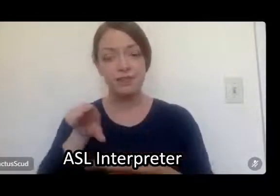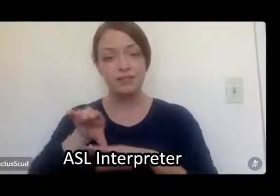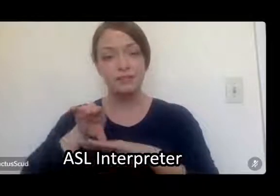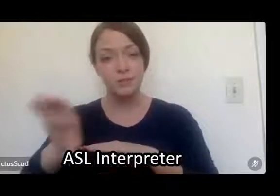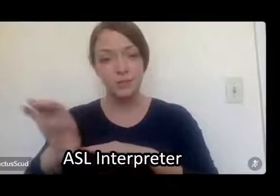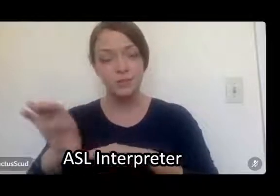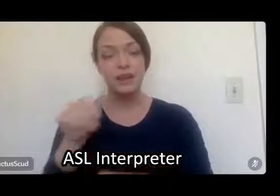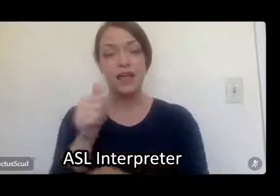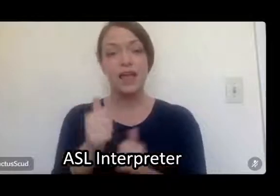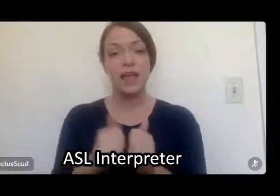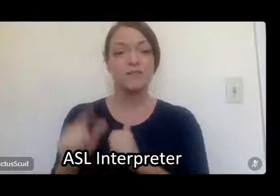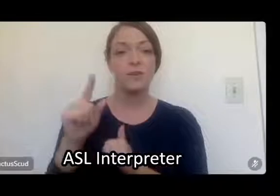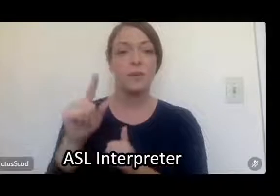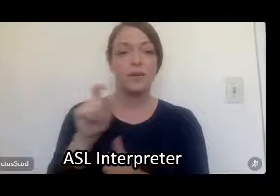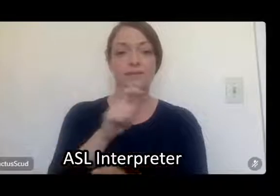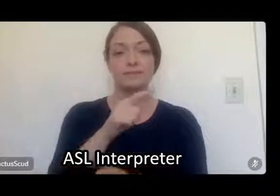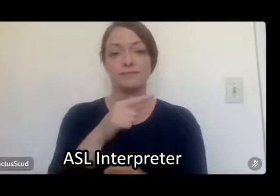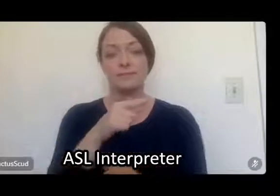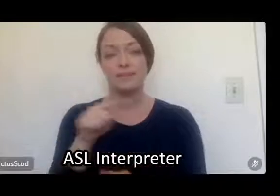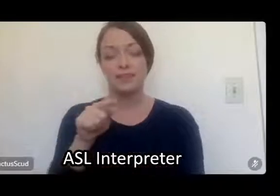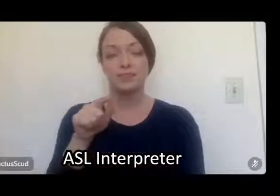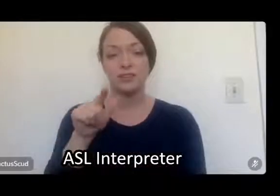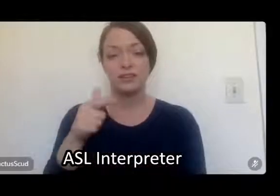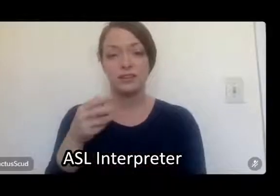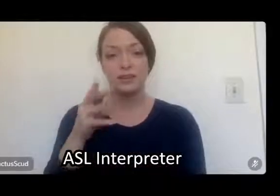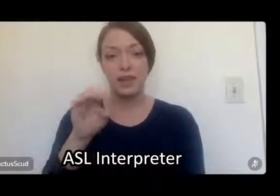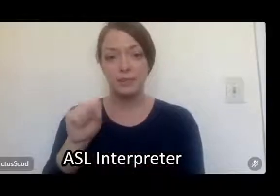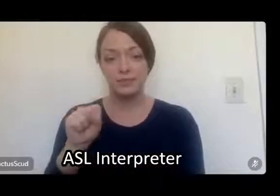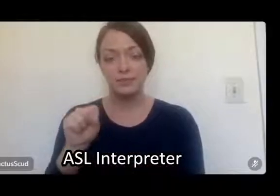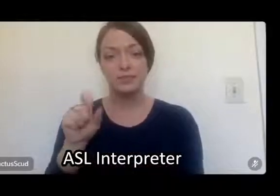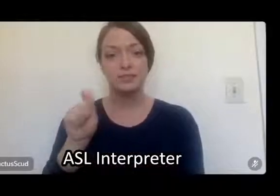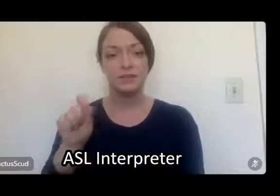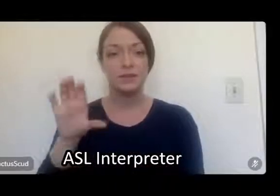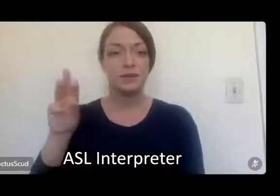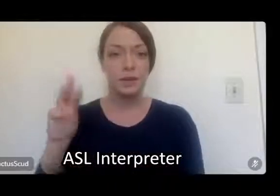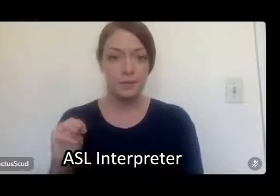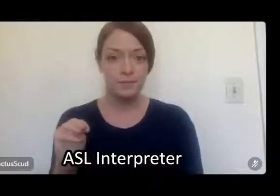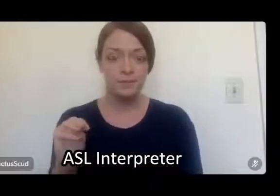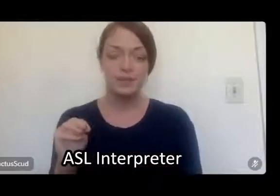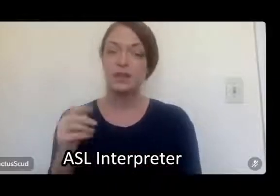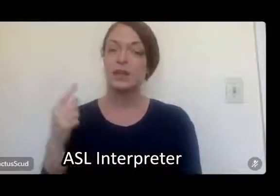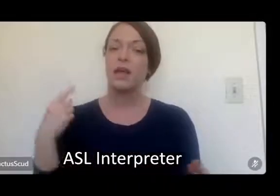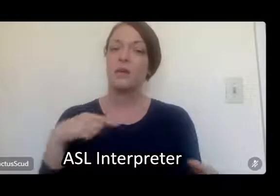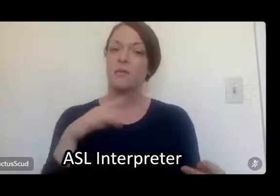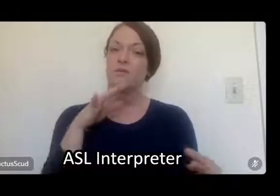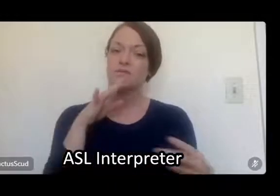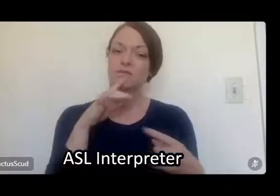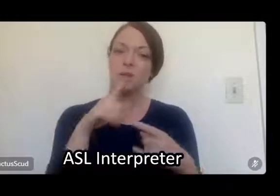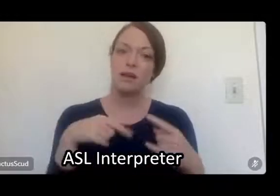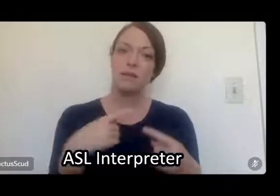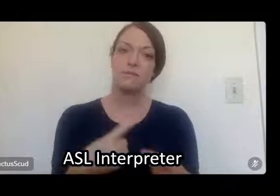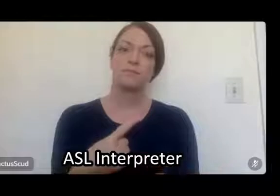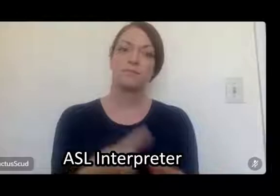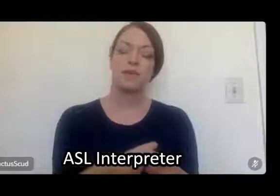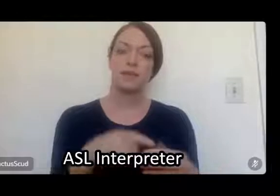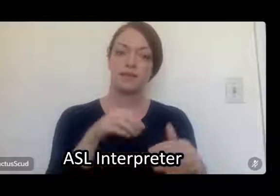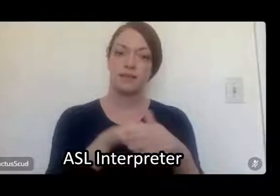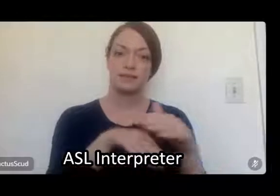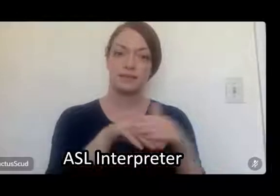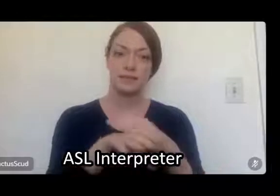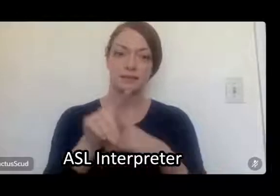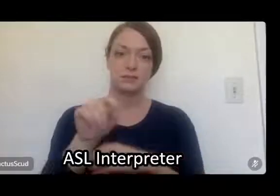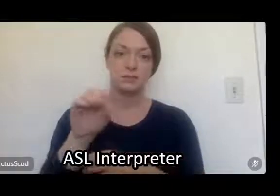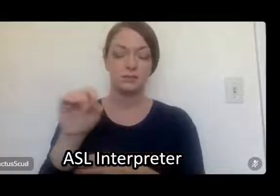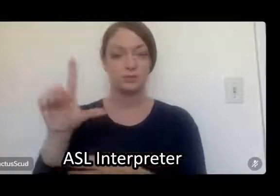everyone-games.com. And yeah, Richard and I are going to cover some accessible tools today. But before we do that, let's